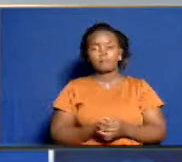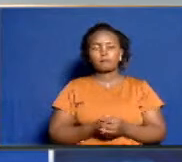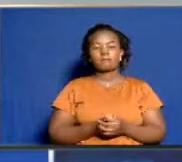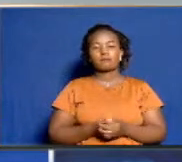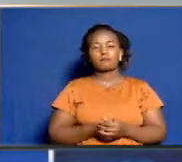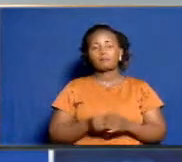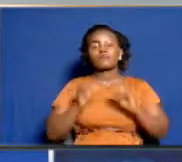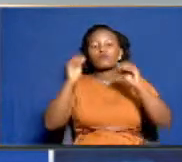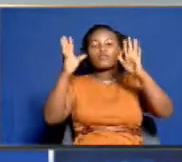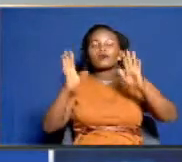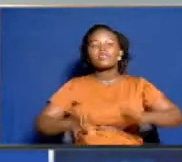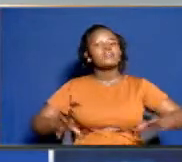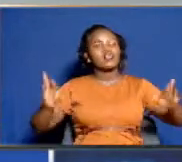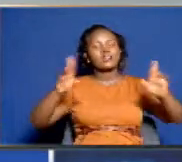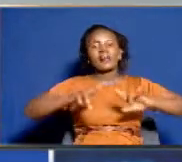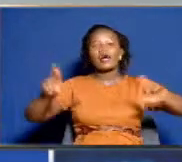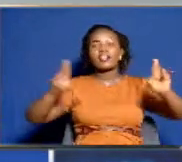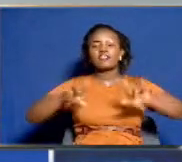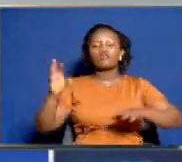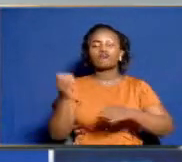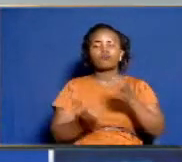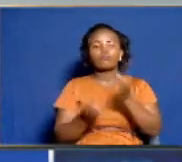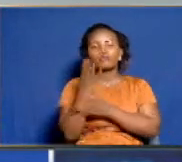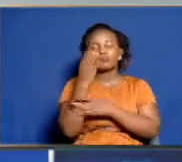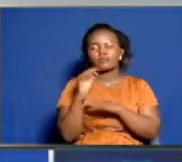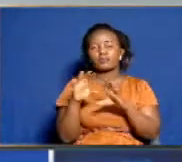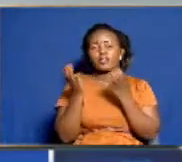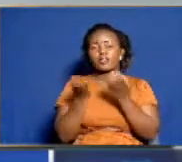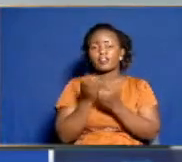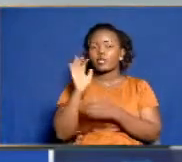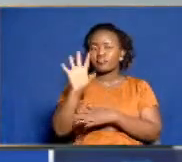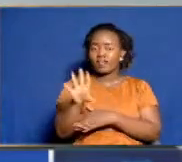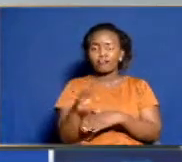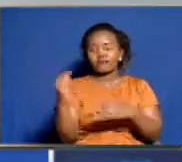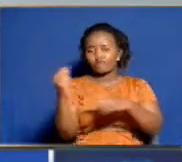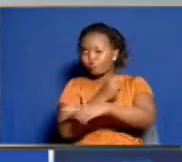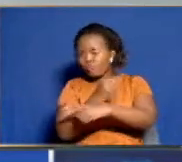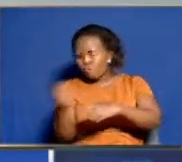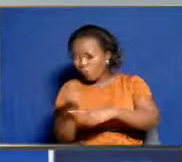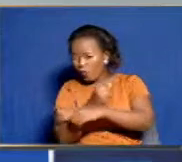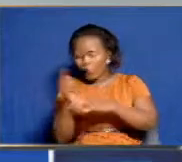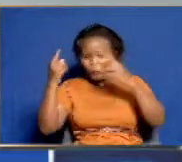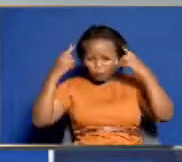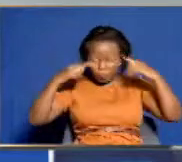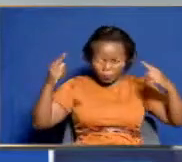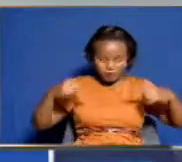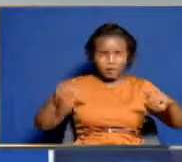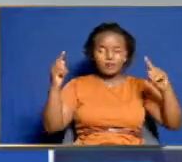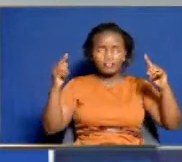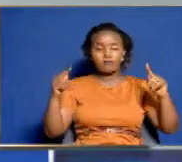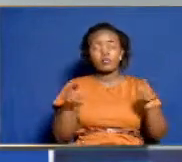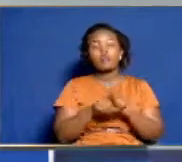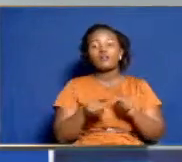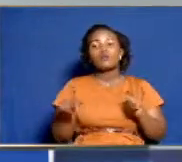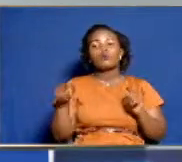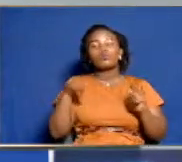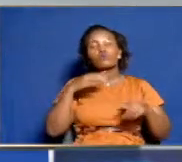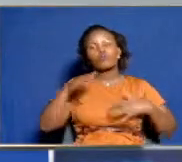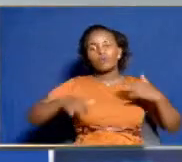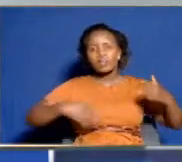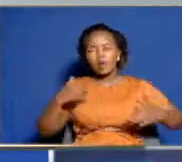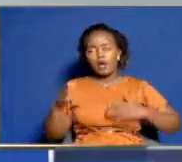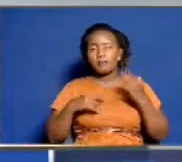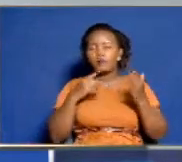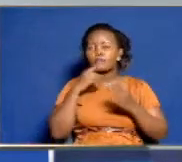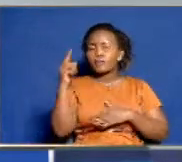5, and we are very happy that this training went out successfully, and we are very happy to report that all the schools in the